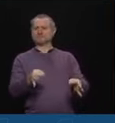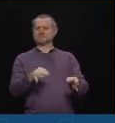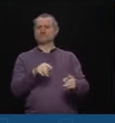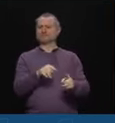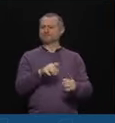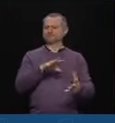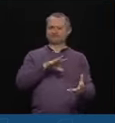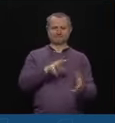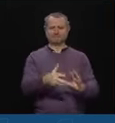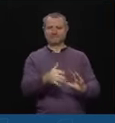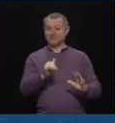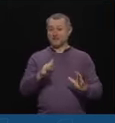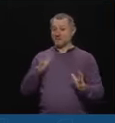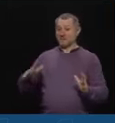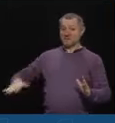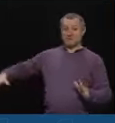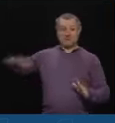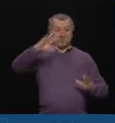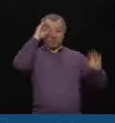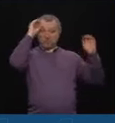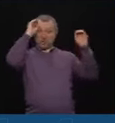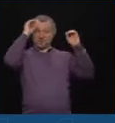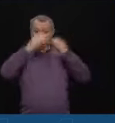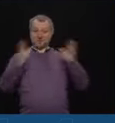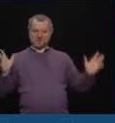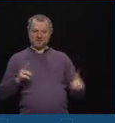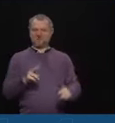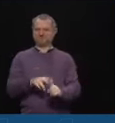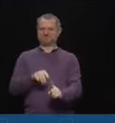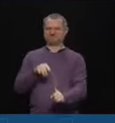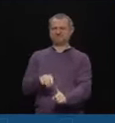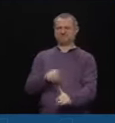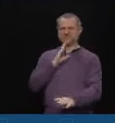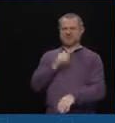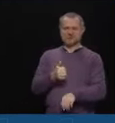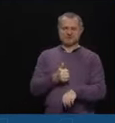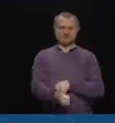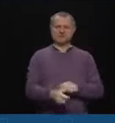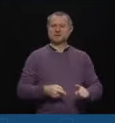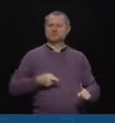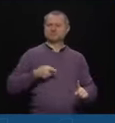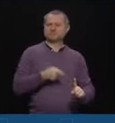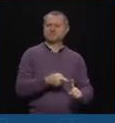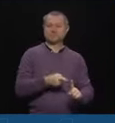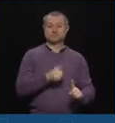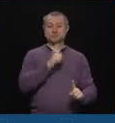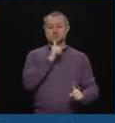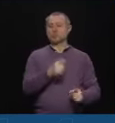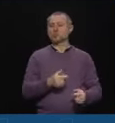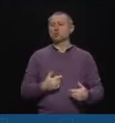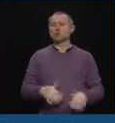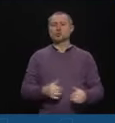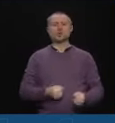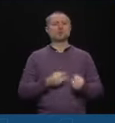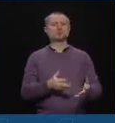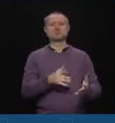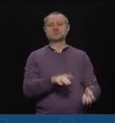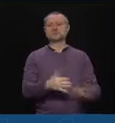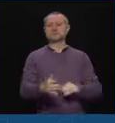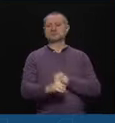opinion and allegations imposed, which imposed a death sentence without due